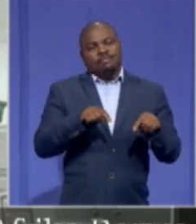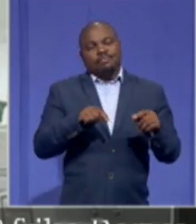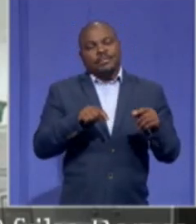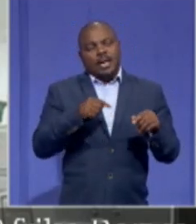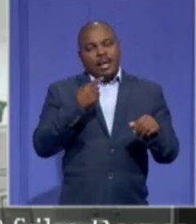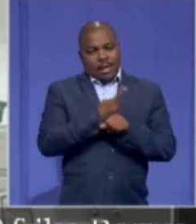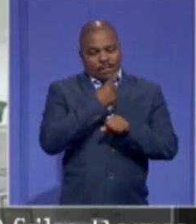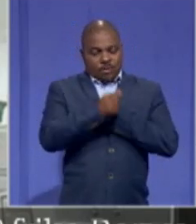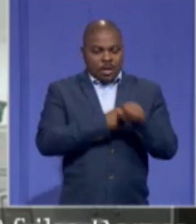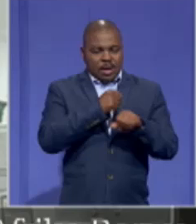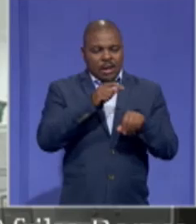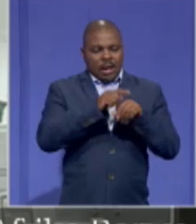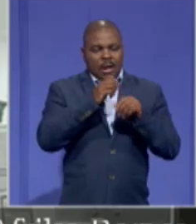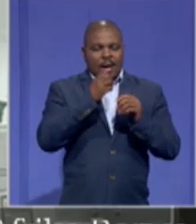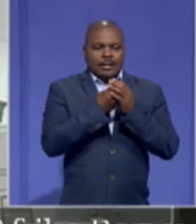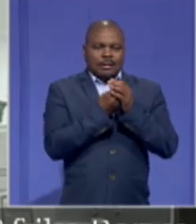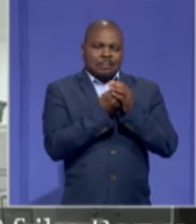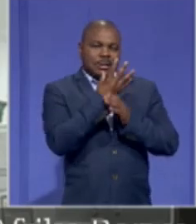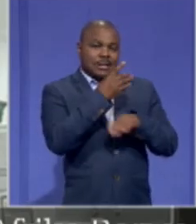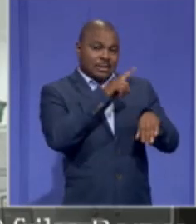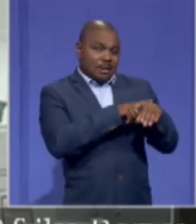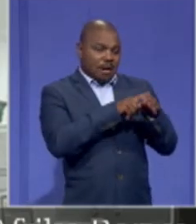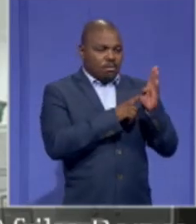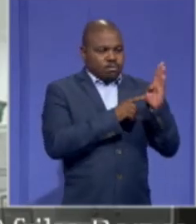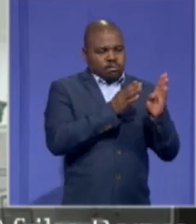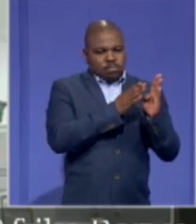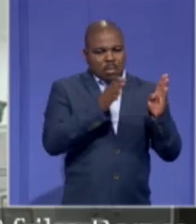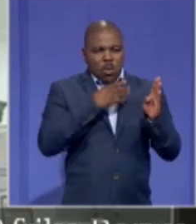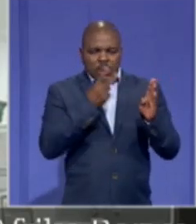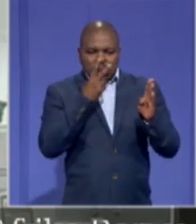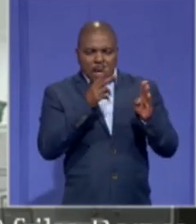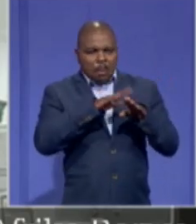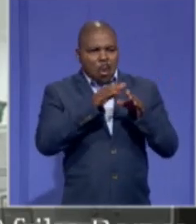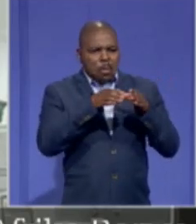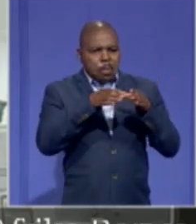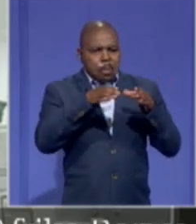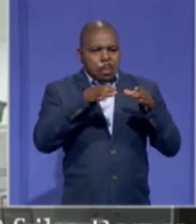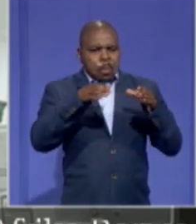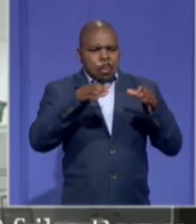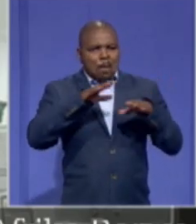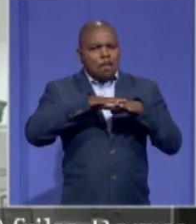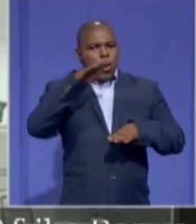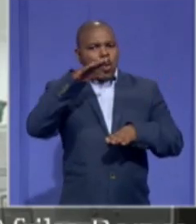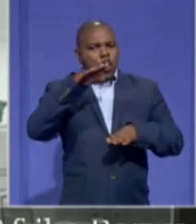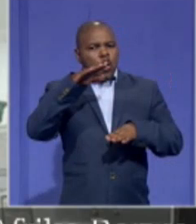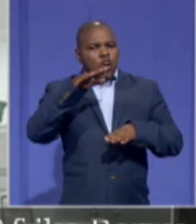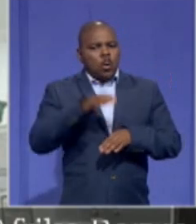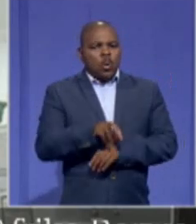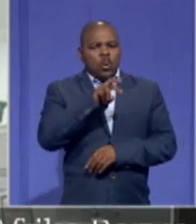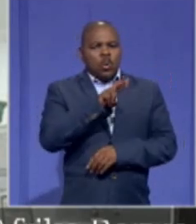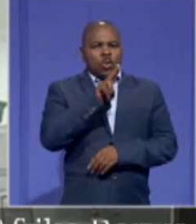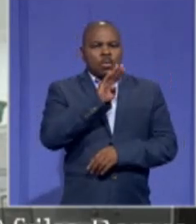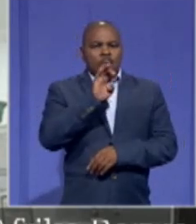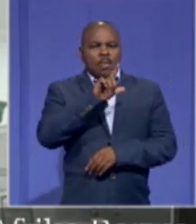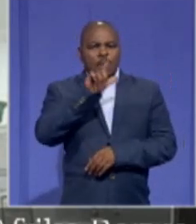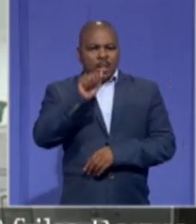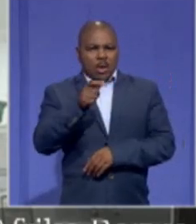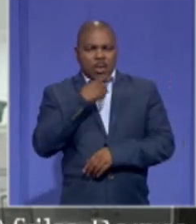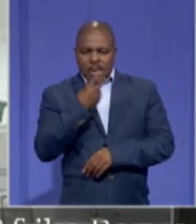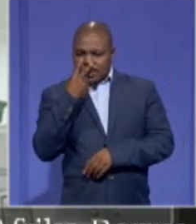in springtime, we see a mild increase in the number of rubella cases that we pick up through our fever